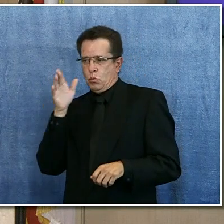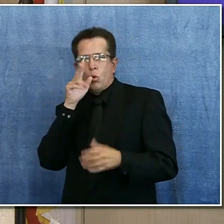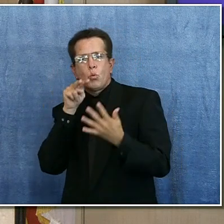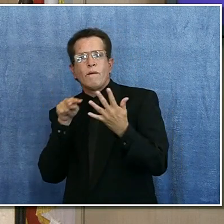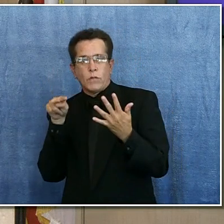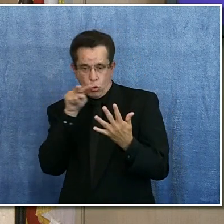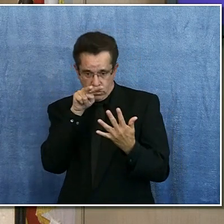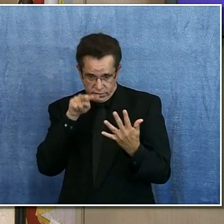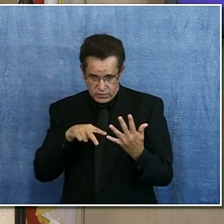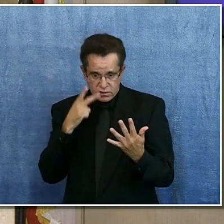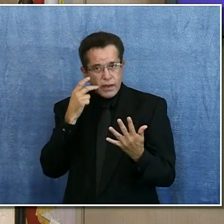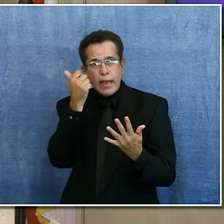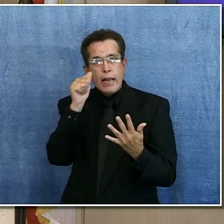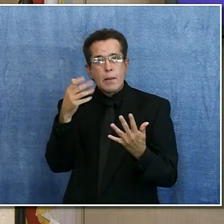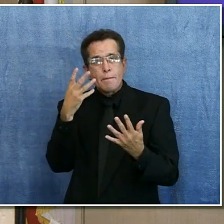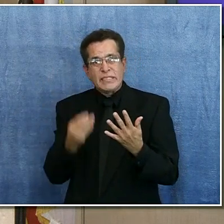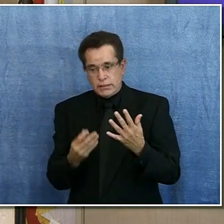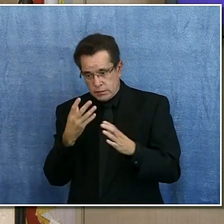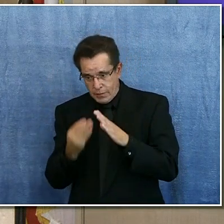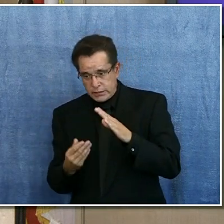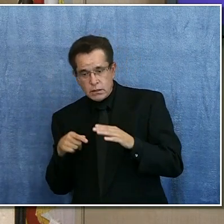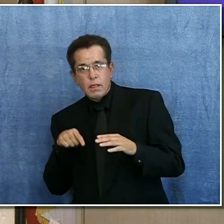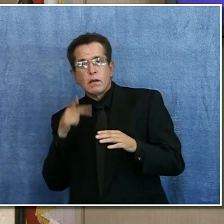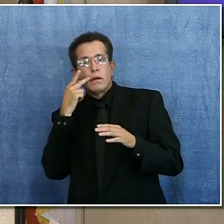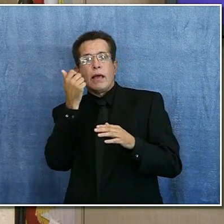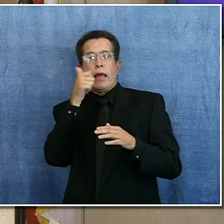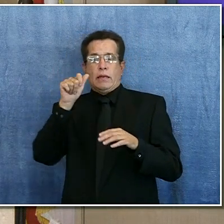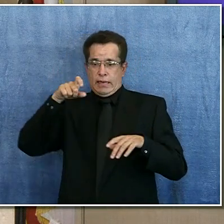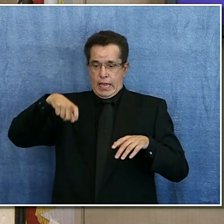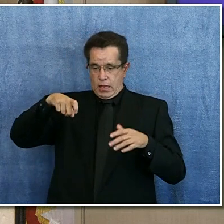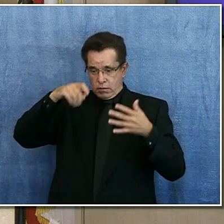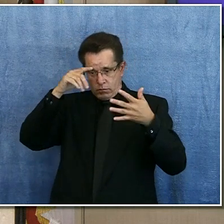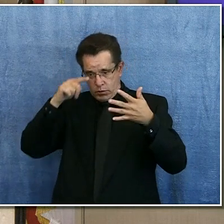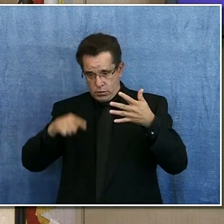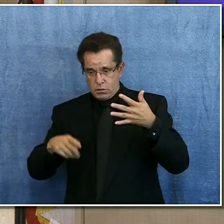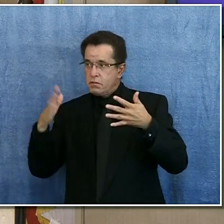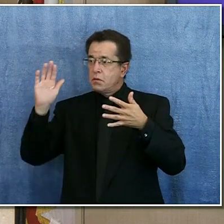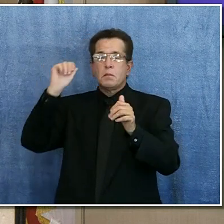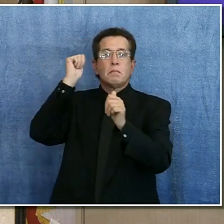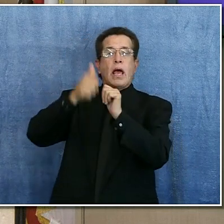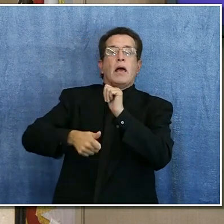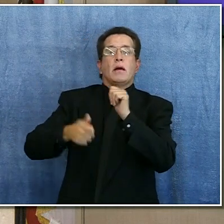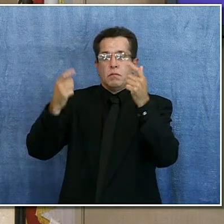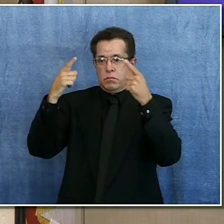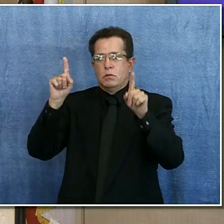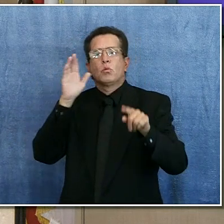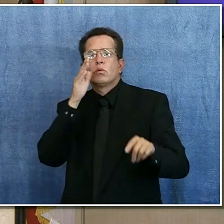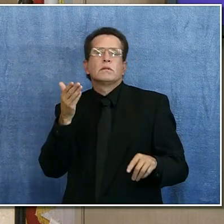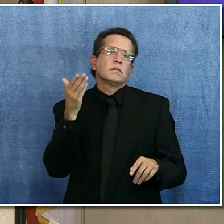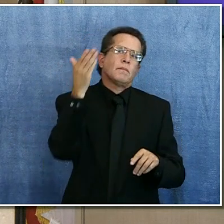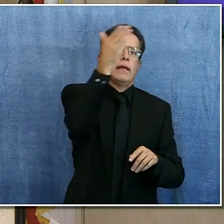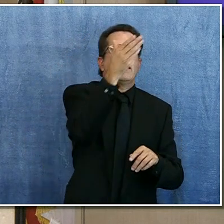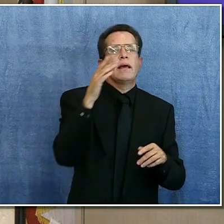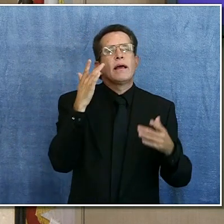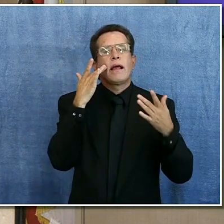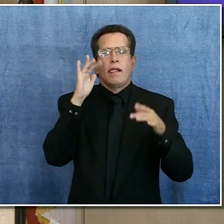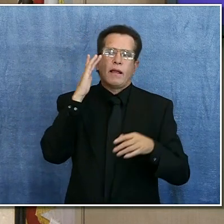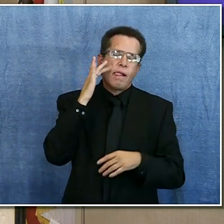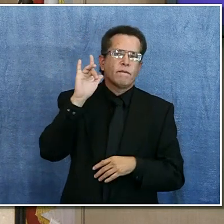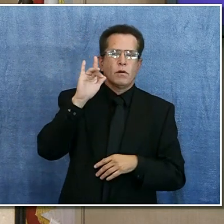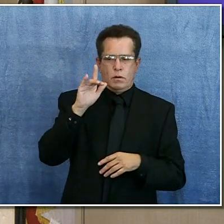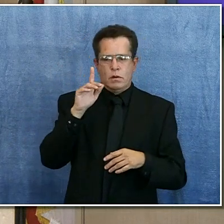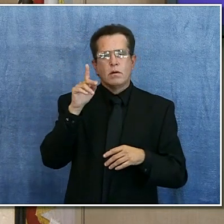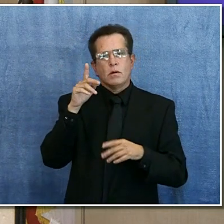if any information is missing, if there's any questions or concerns. Once that process has been completed, it will be submitted to the California Department of Public